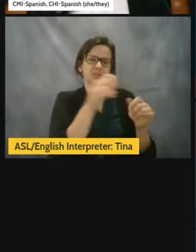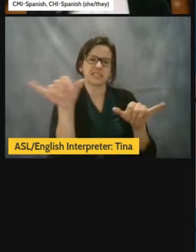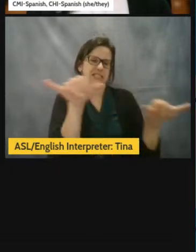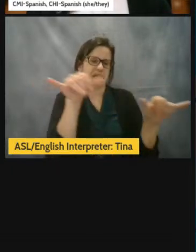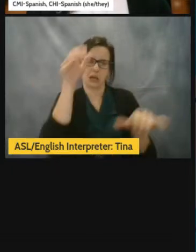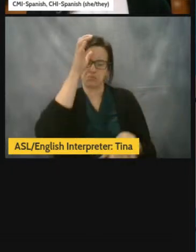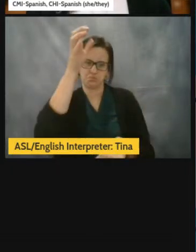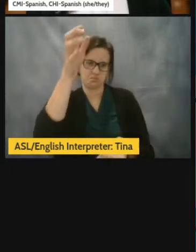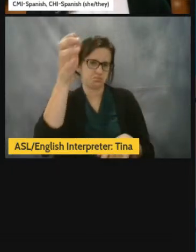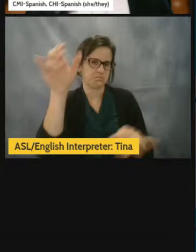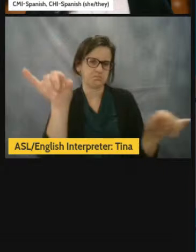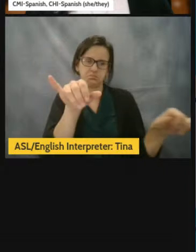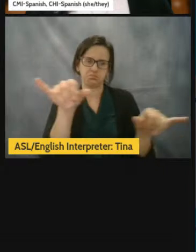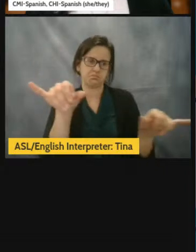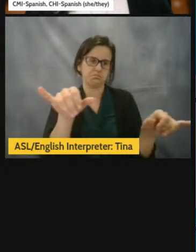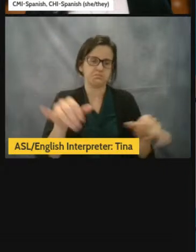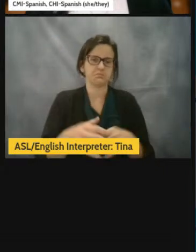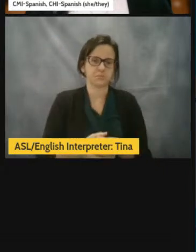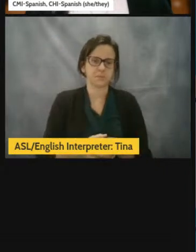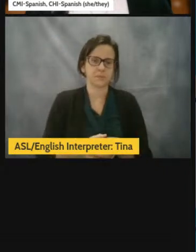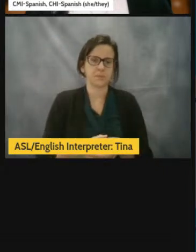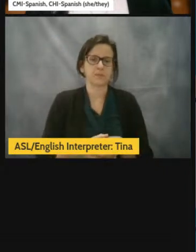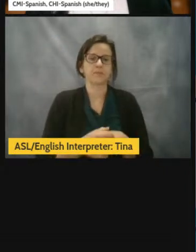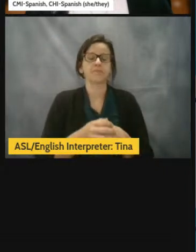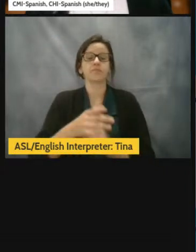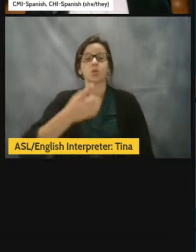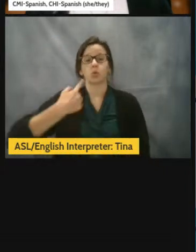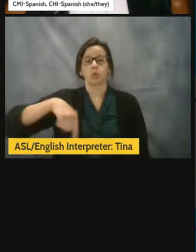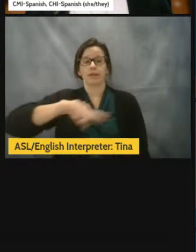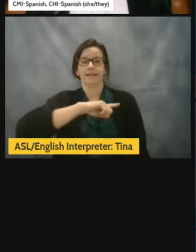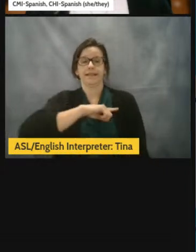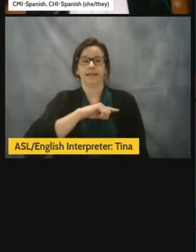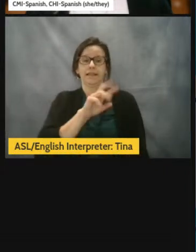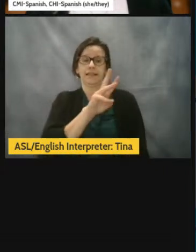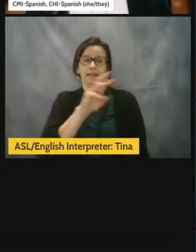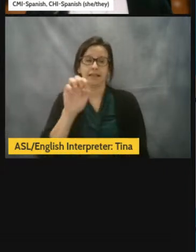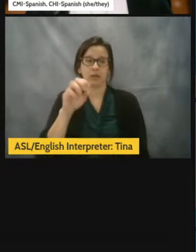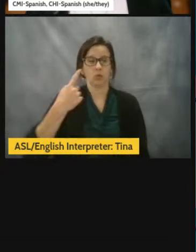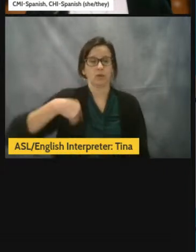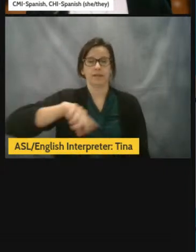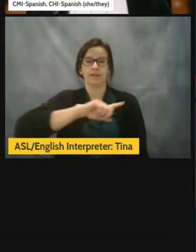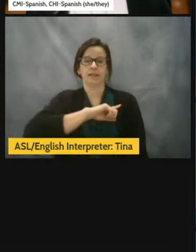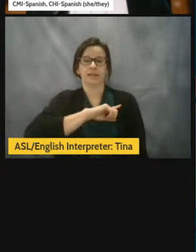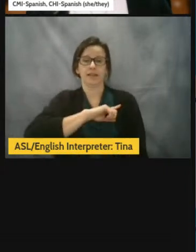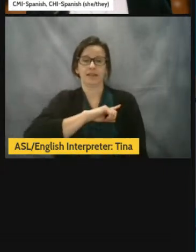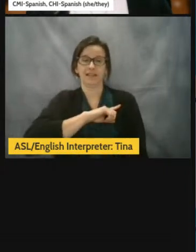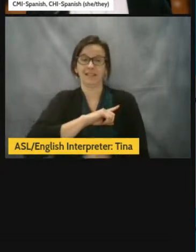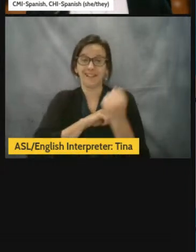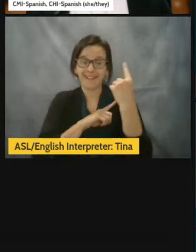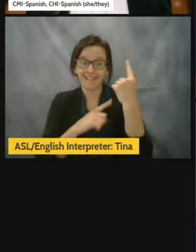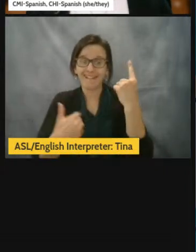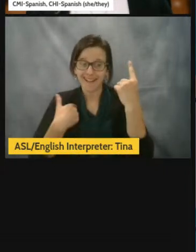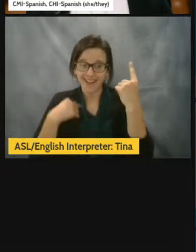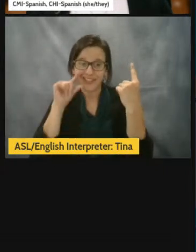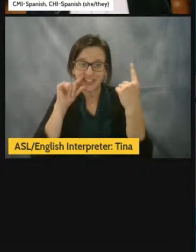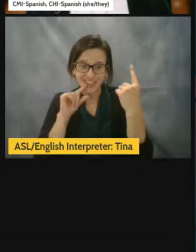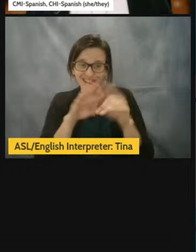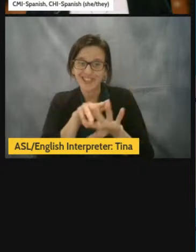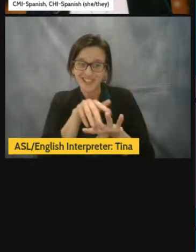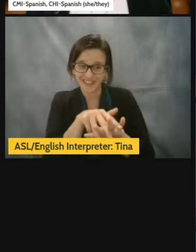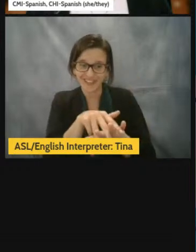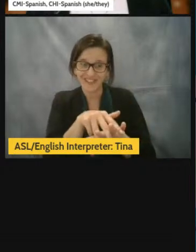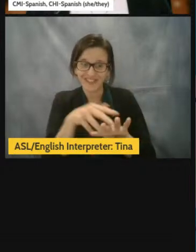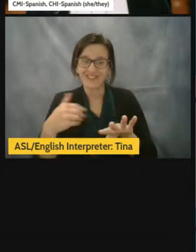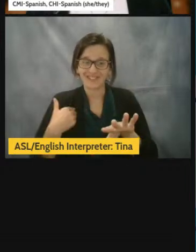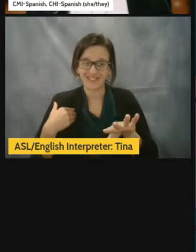rules. And then we also have we. So we is also gendered. So with the